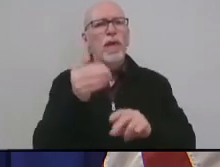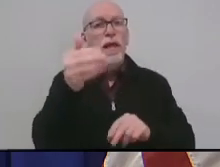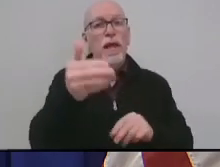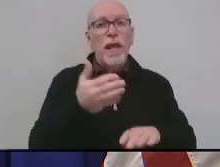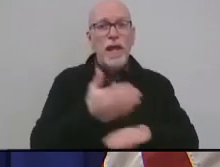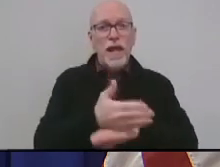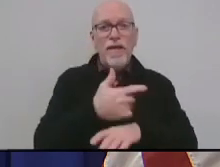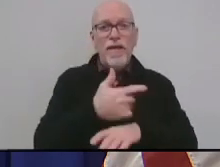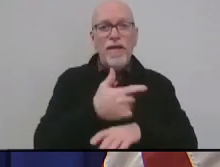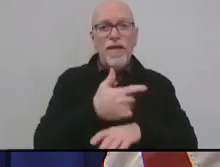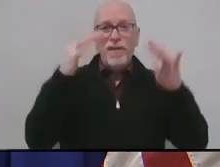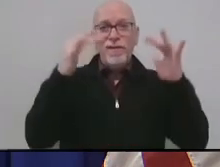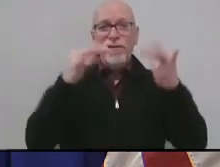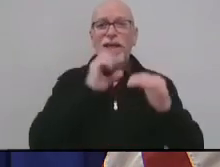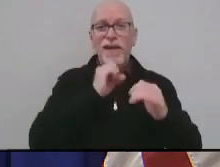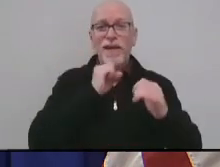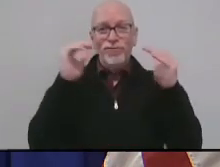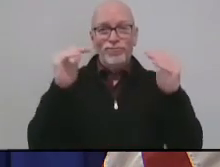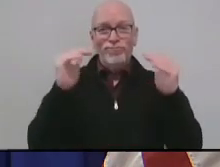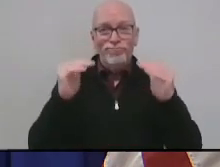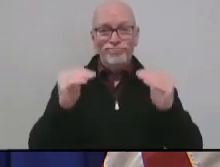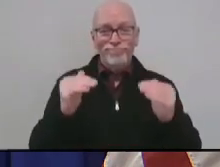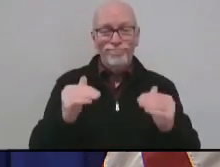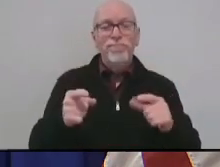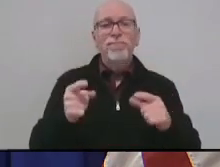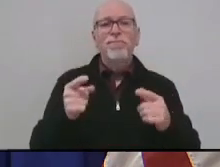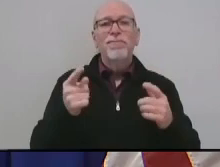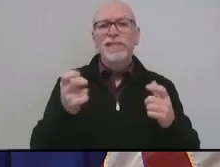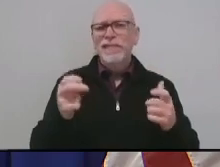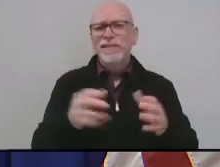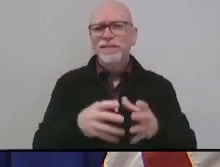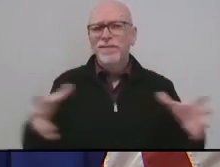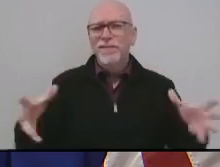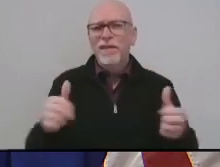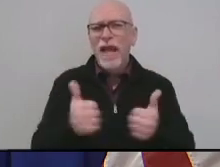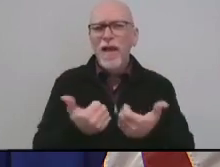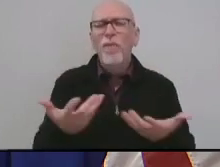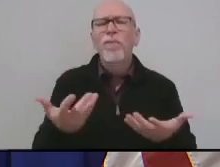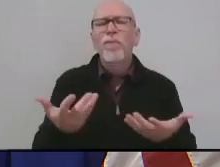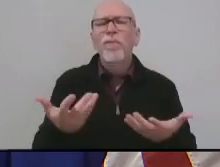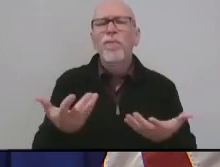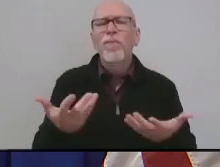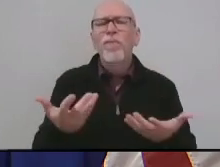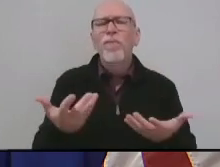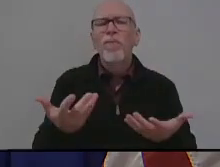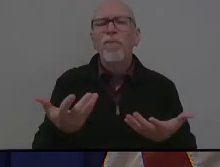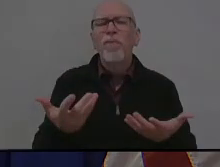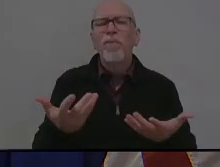that is obviously as we're looking to adding a whole nother